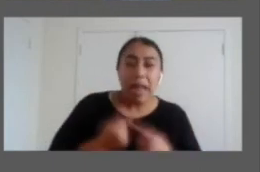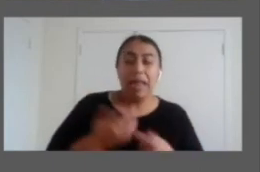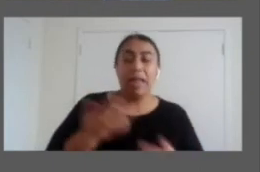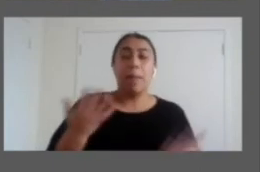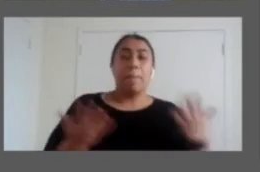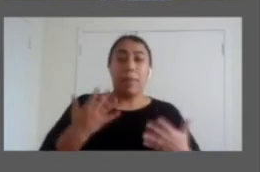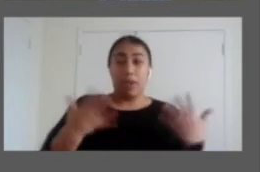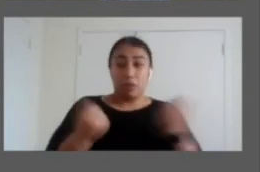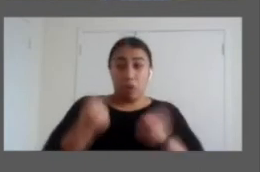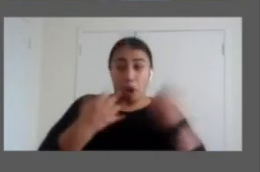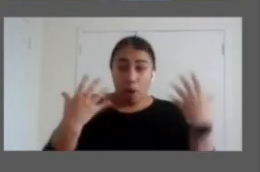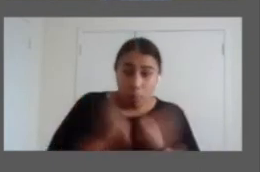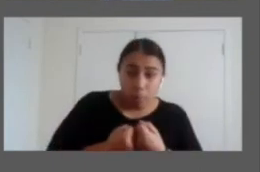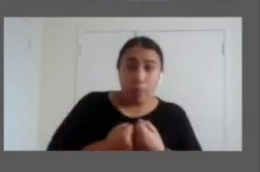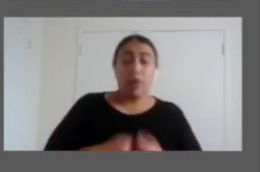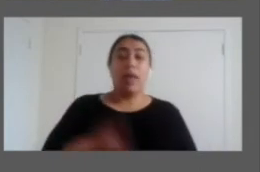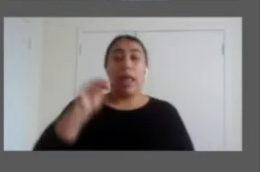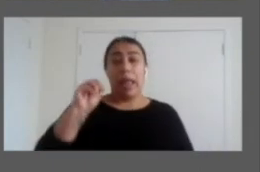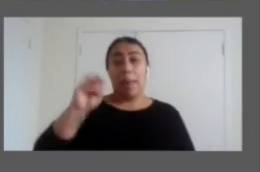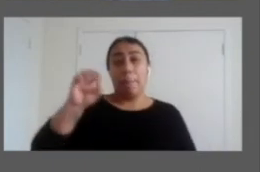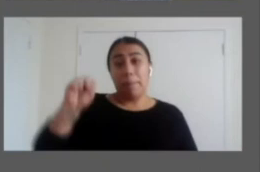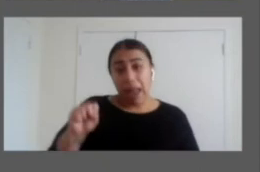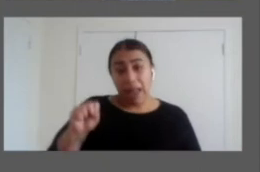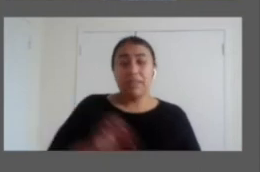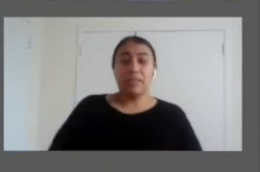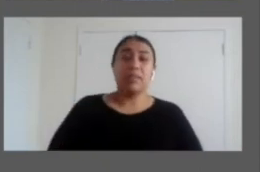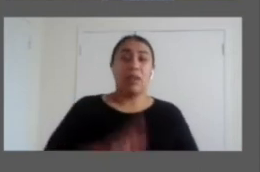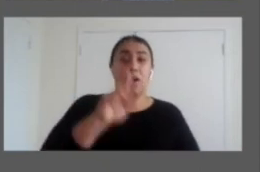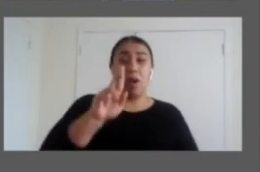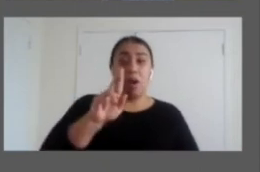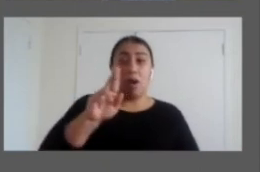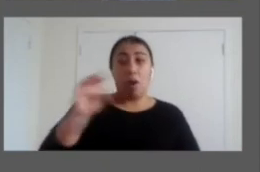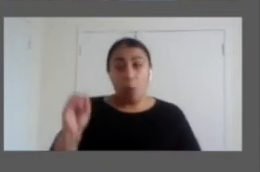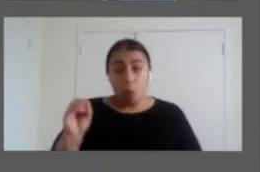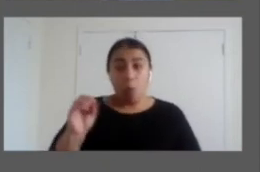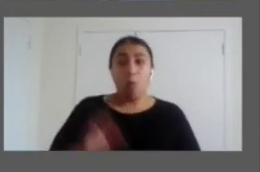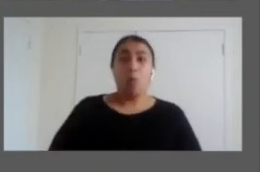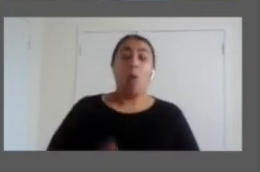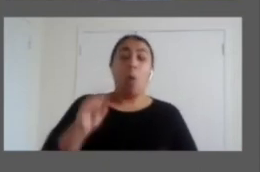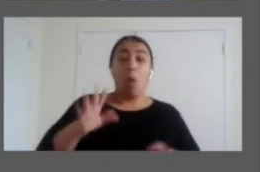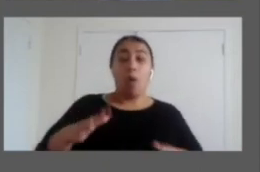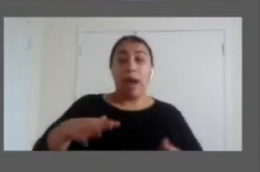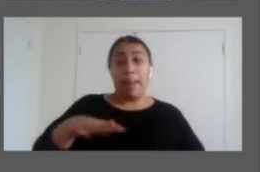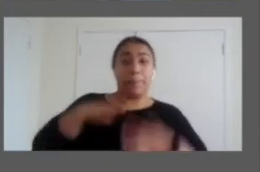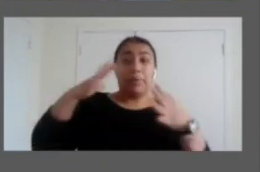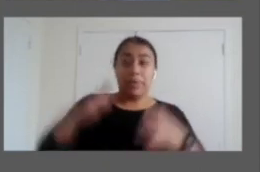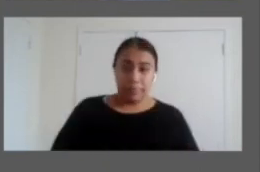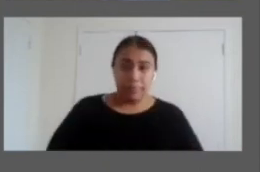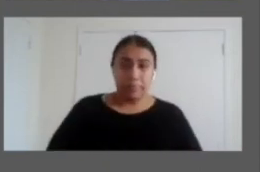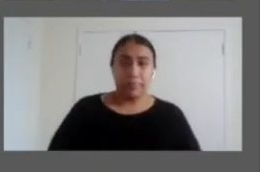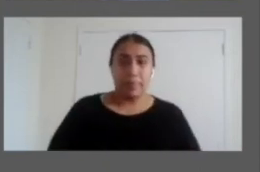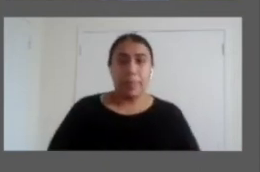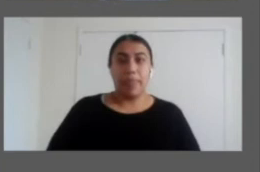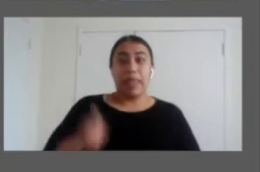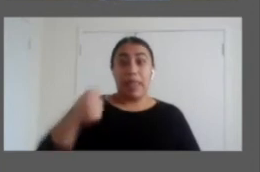Marijuana for Medical Purposes Regulations, or MMPR, by Health Canada. Under the MMPR, legal